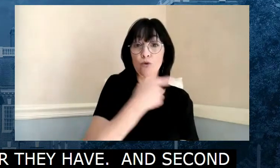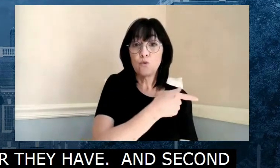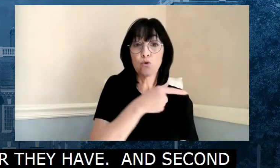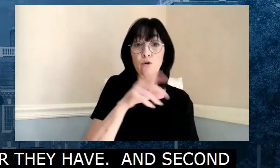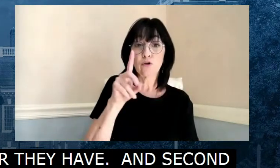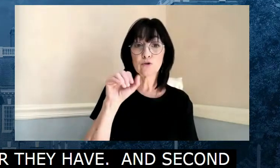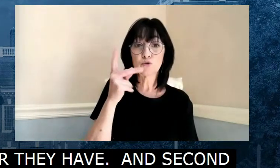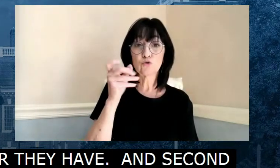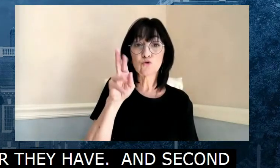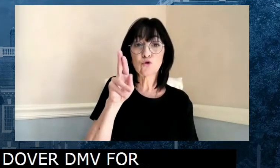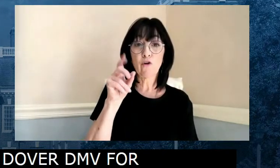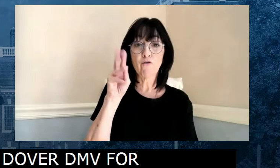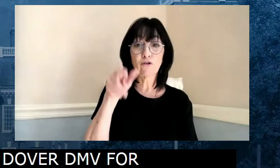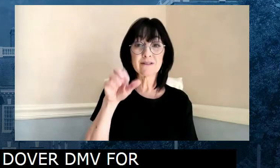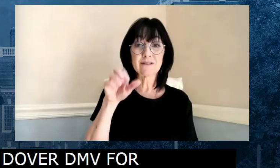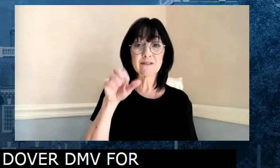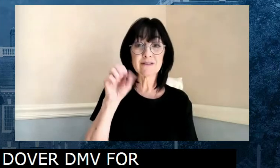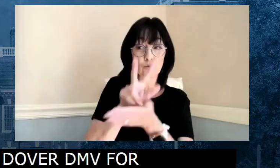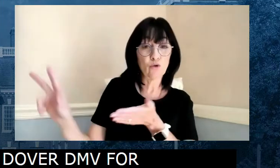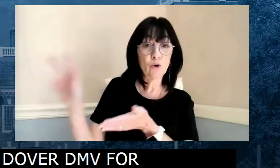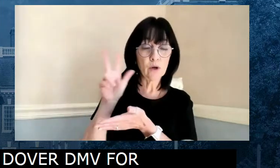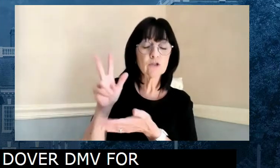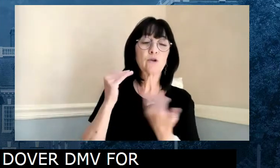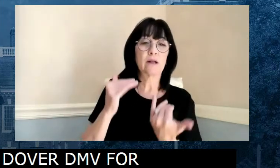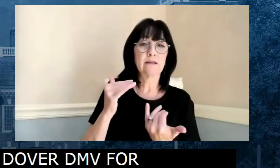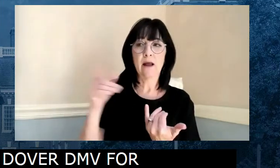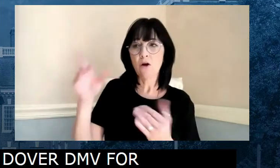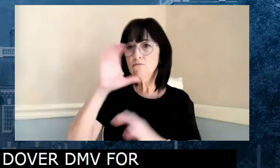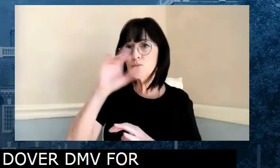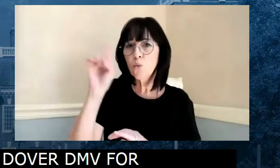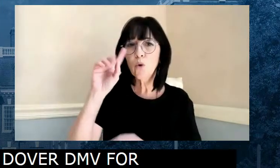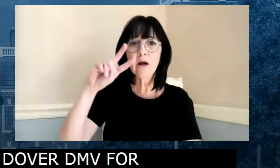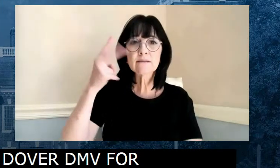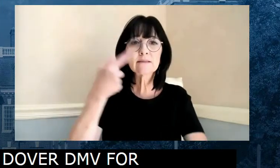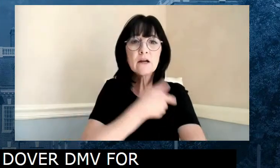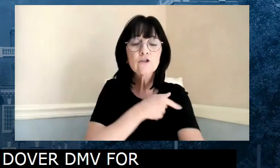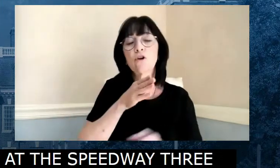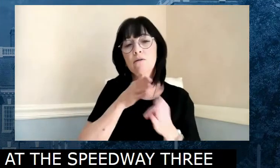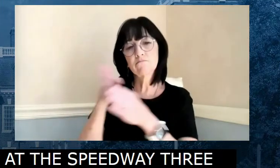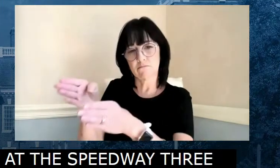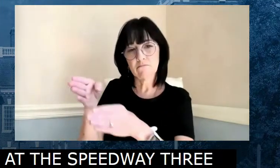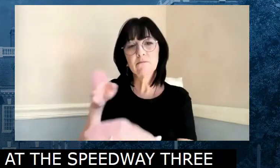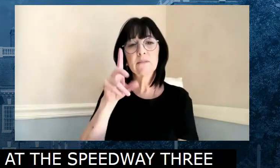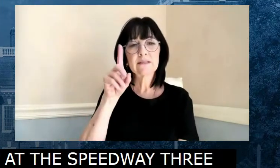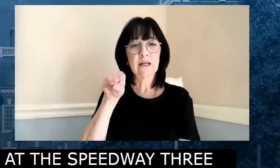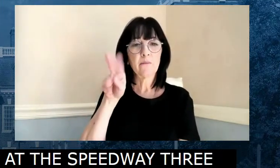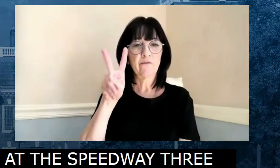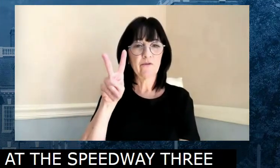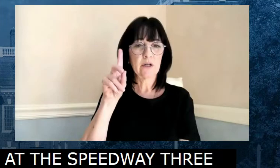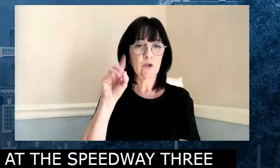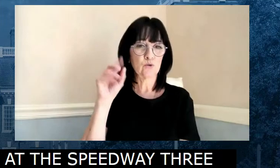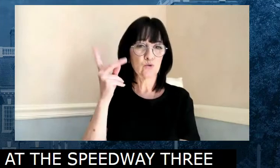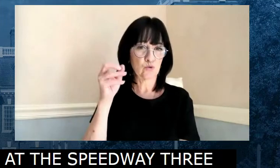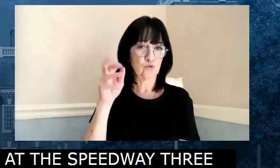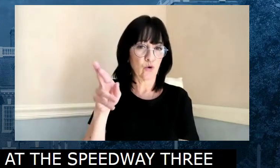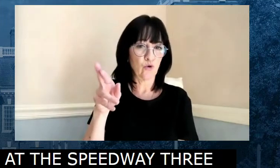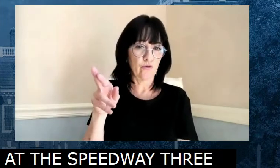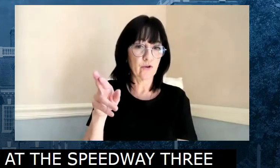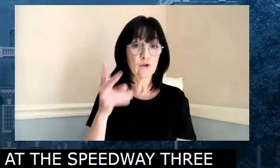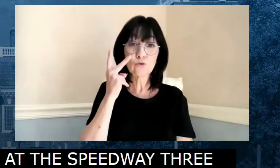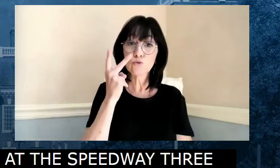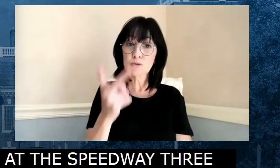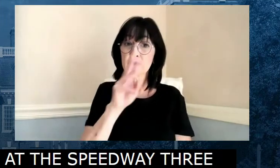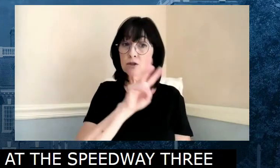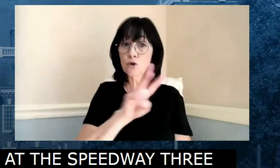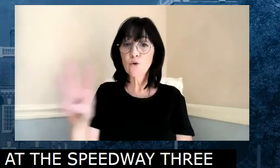Speedway 3 weeks ago. Again, check out the website. There is a lot of information of other